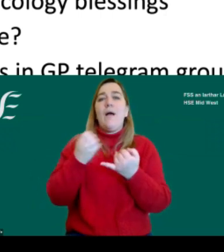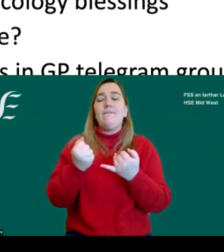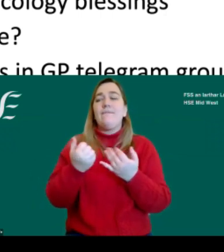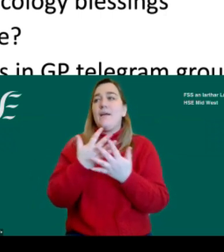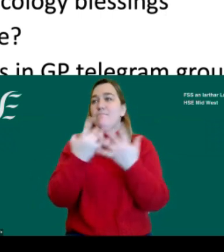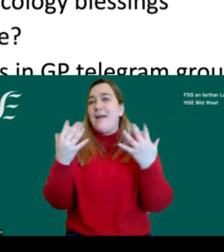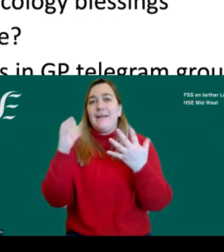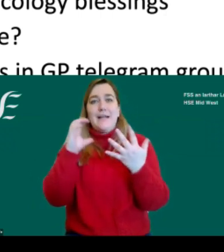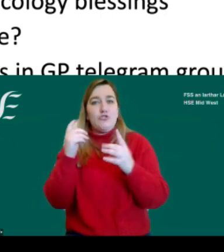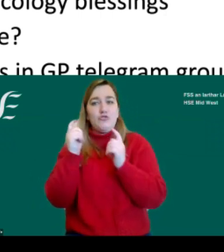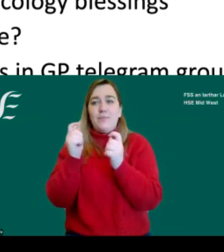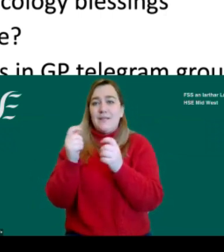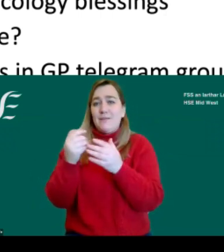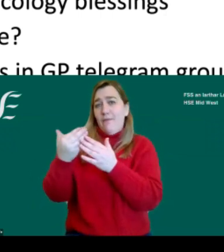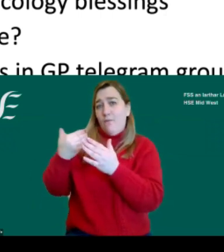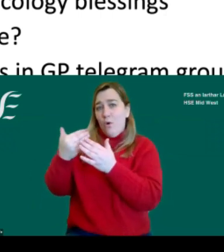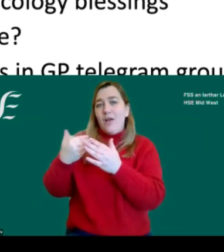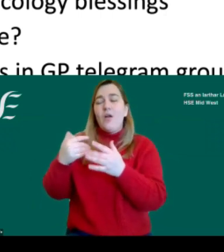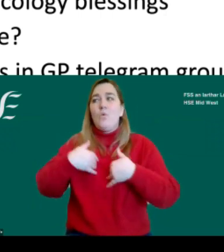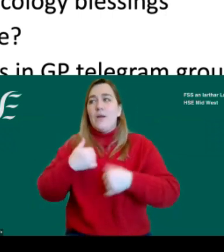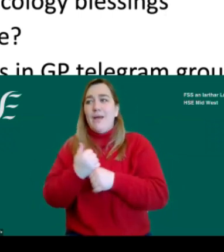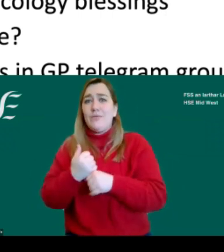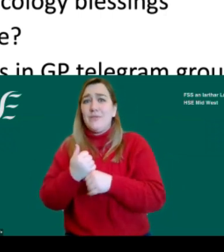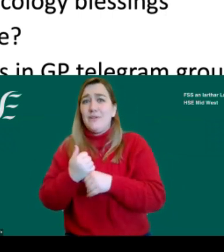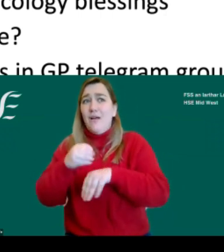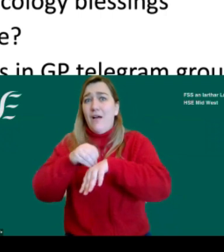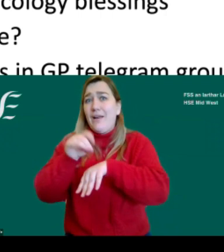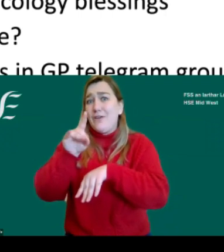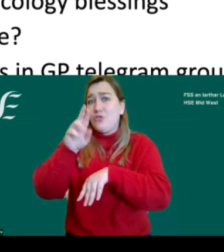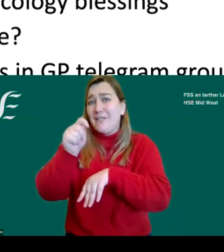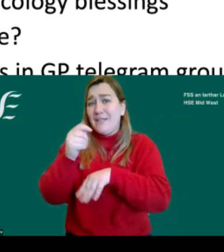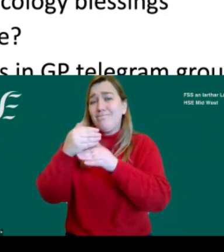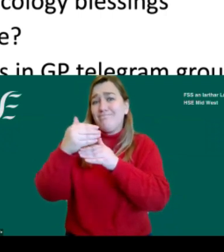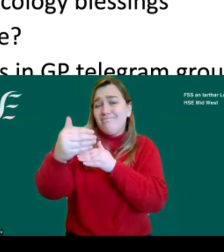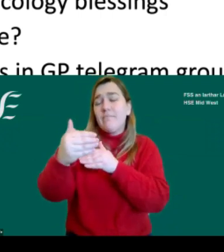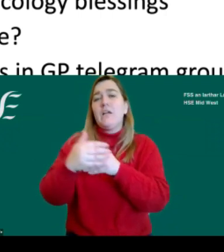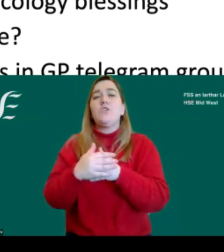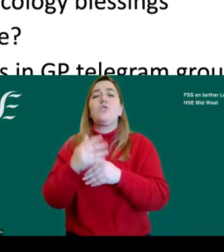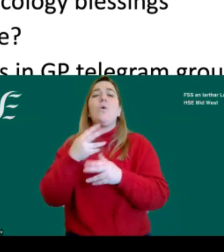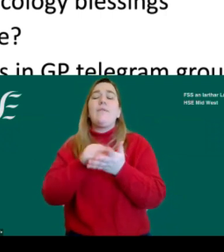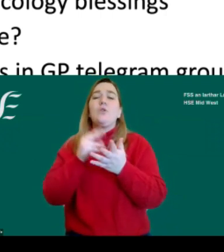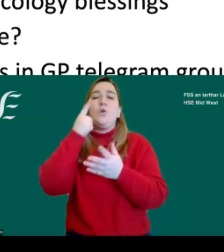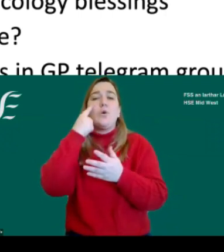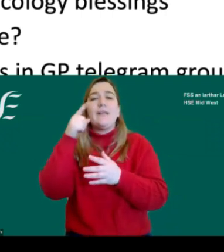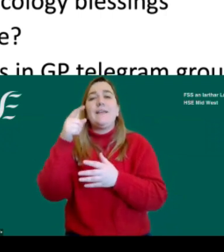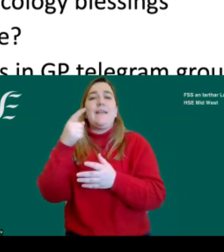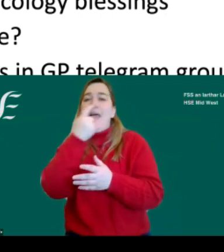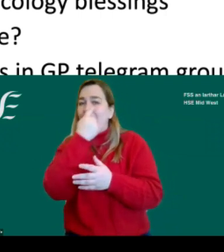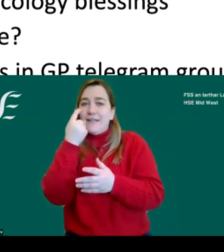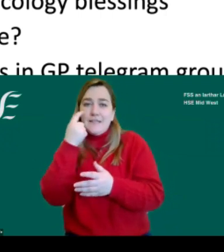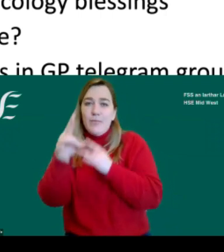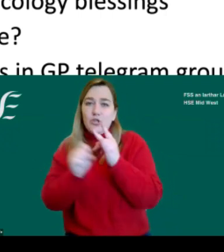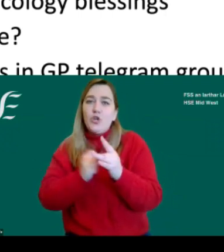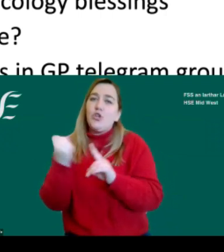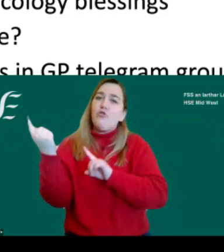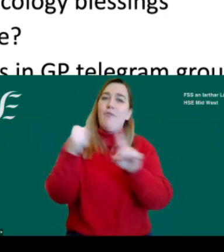to be mindful and we have to look at the evidence. And sometimes they need to come to the complex clinic. And the access to specialist menopause care is variable around